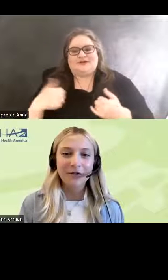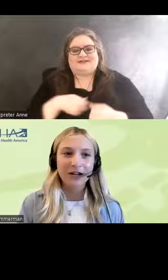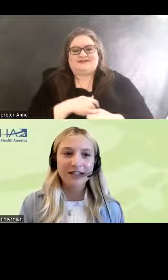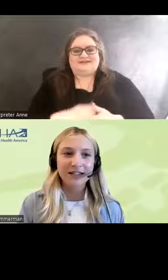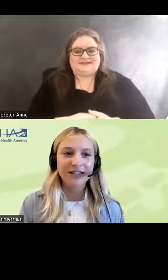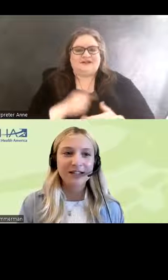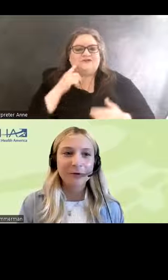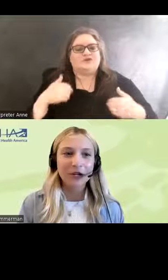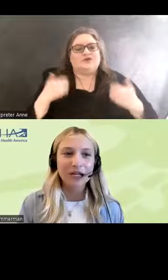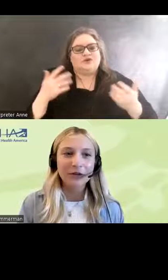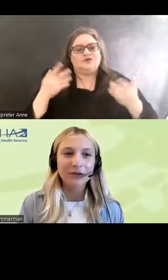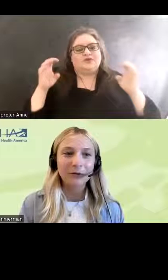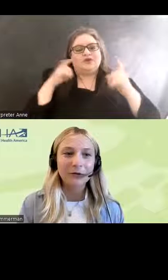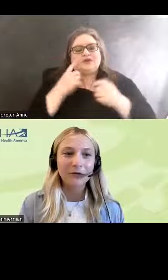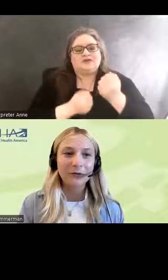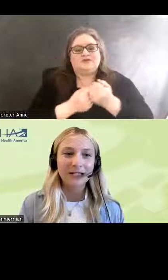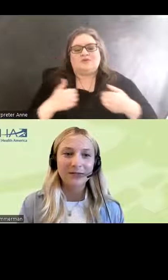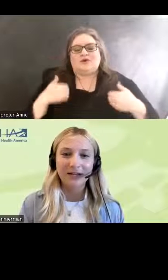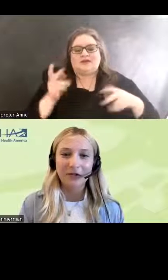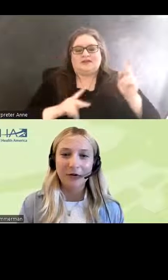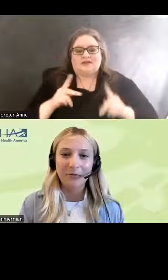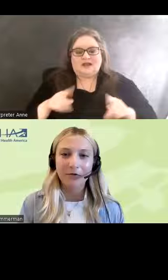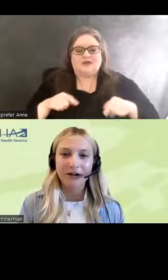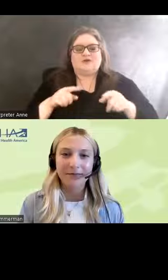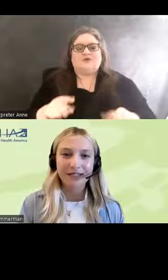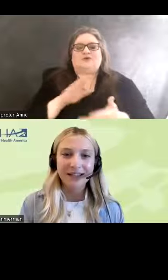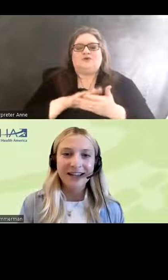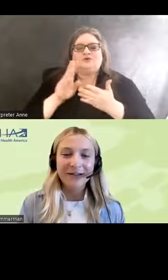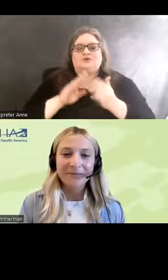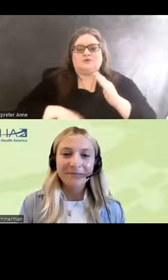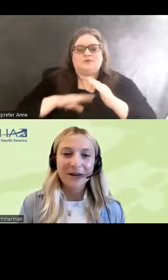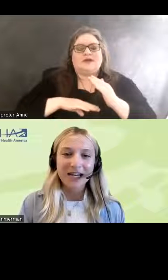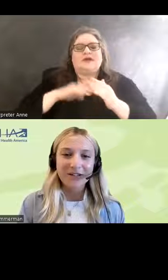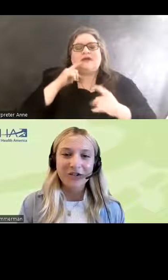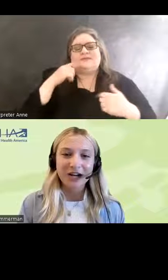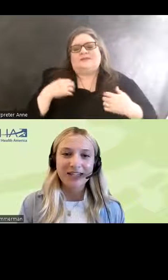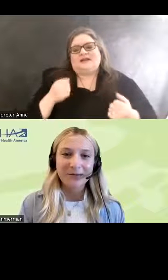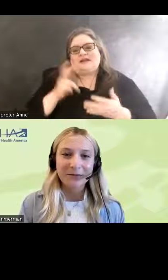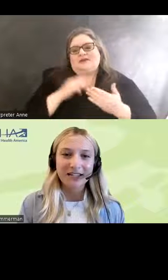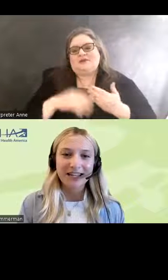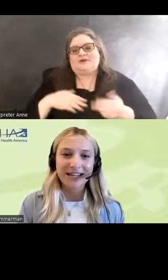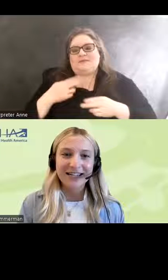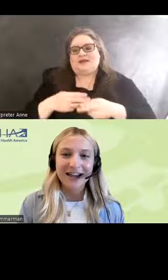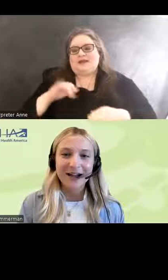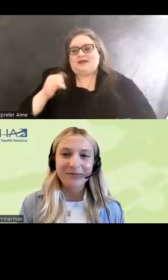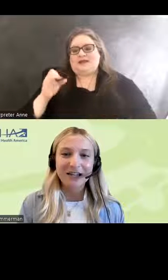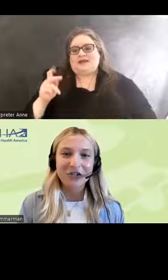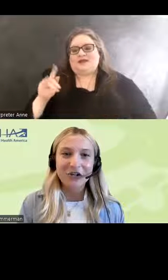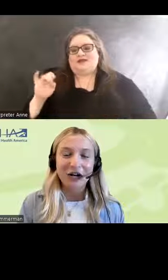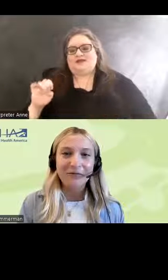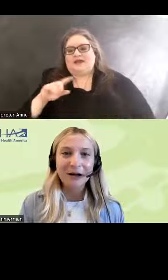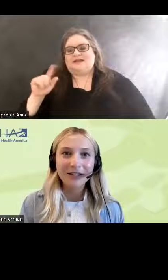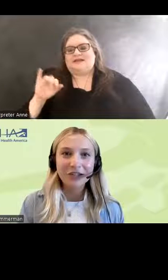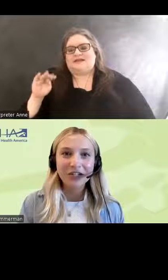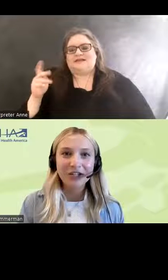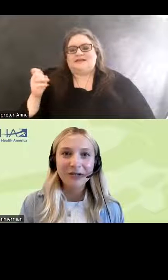Youth in Crisis, supporting youth through school-based mental health programs. My name is Jackie Zimmerman, and I'm the manager